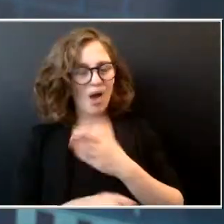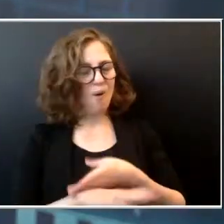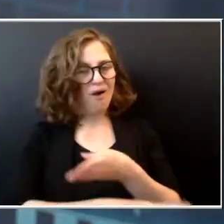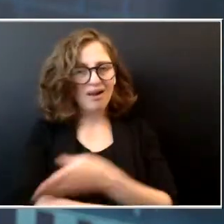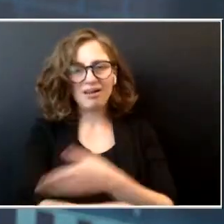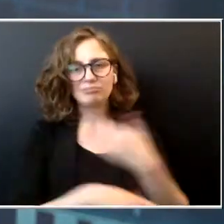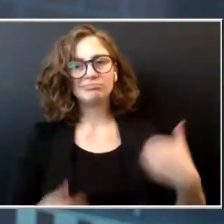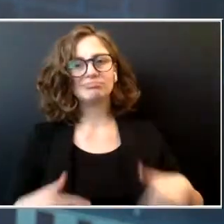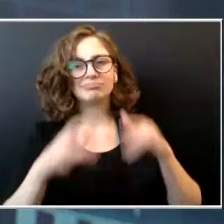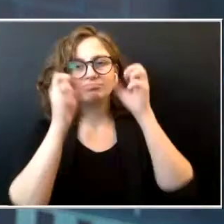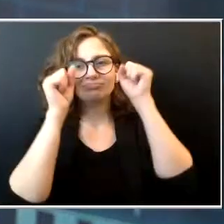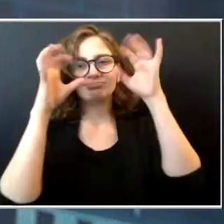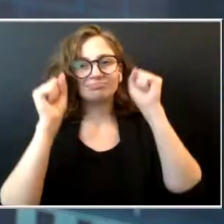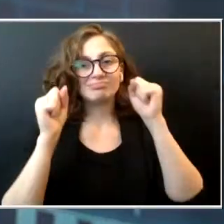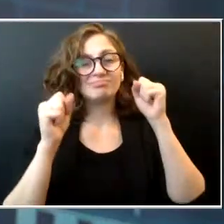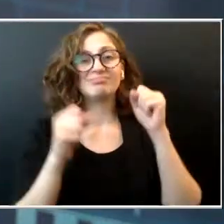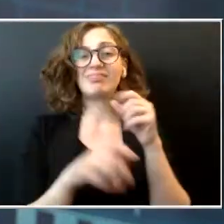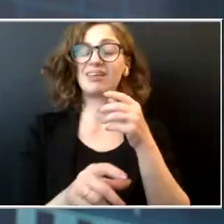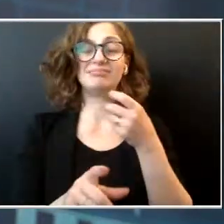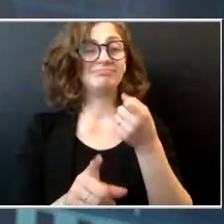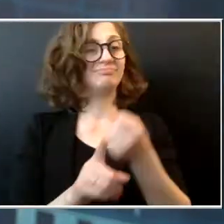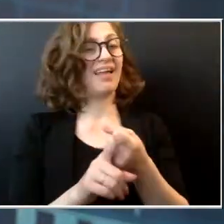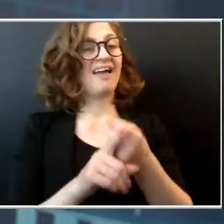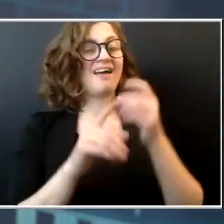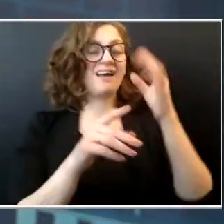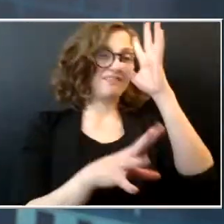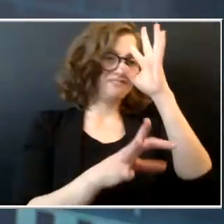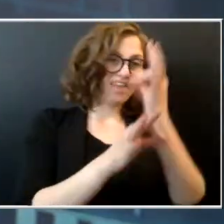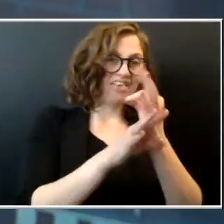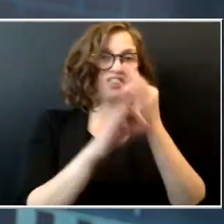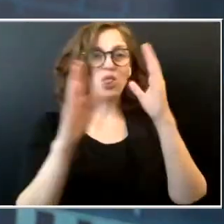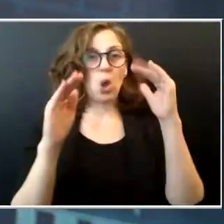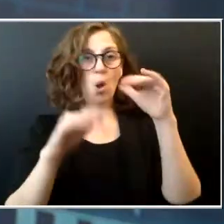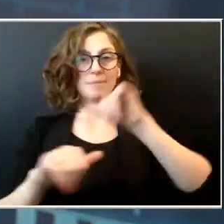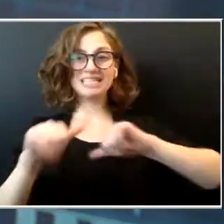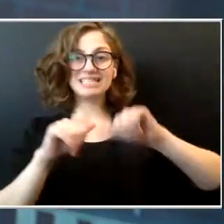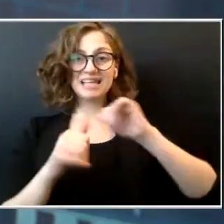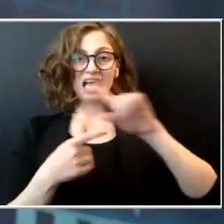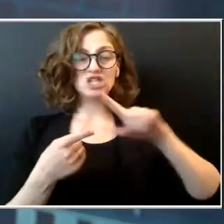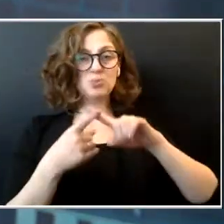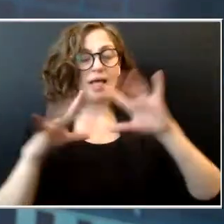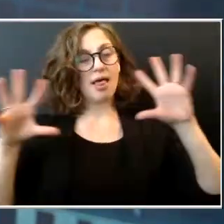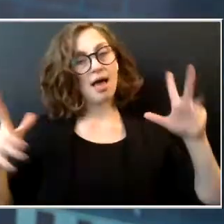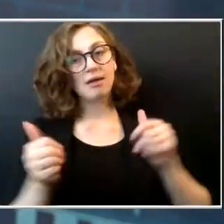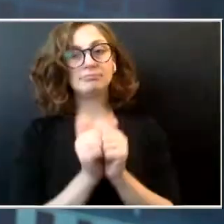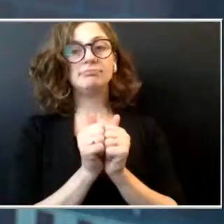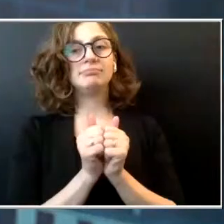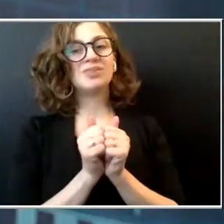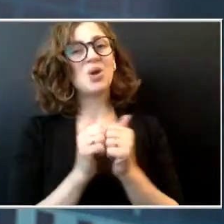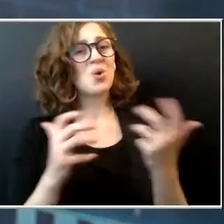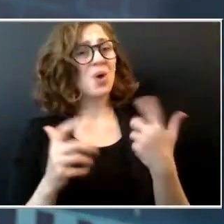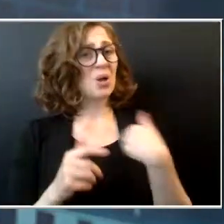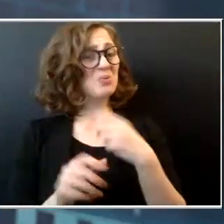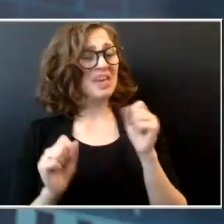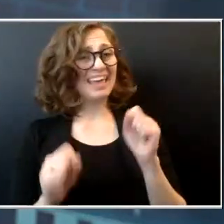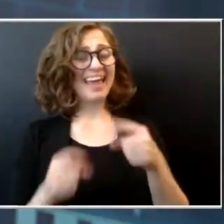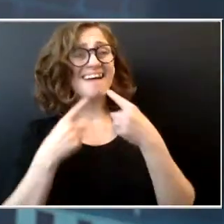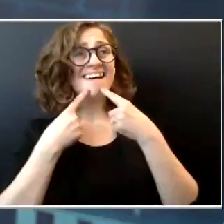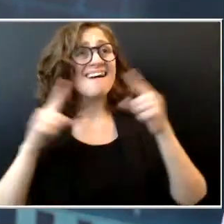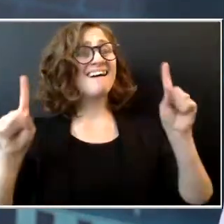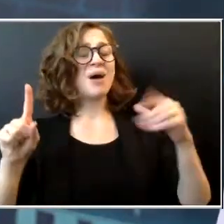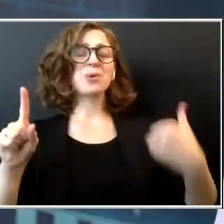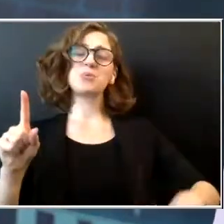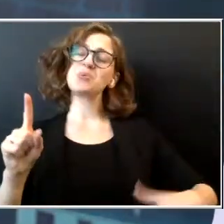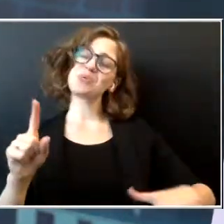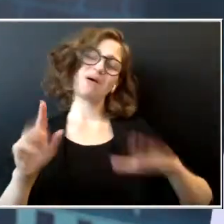impact of faith, hope, and science when they're brought together, what we can see, what we can do, and what we have to look forward to. We'll see you